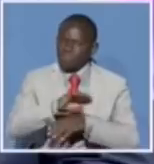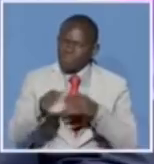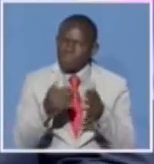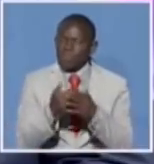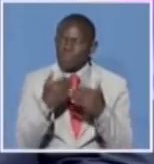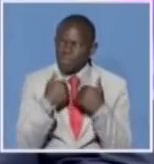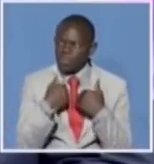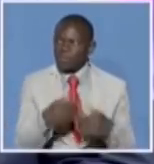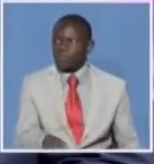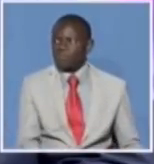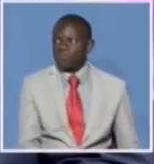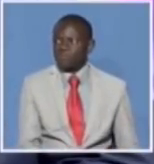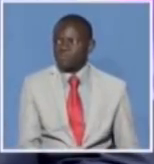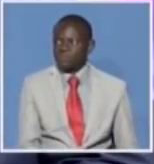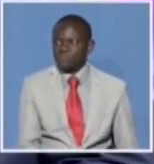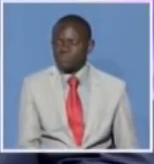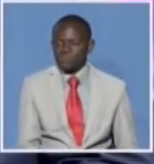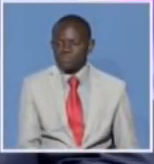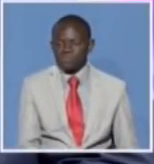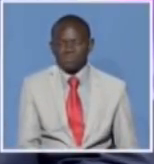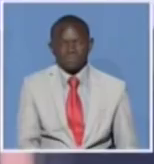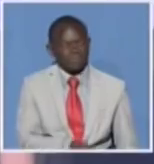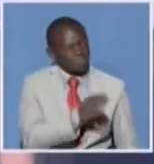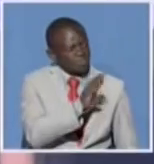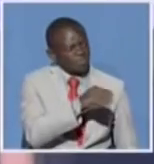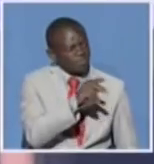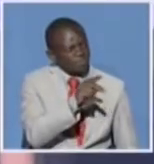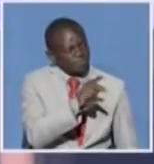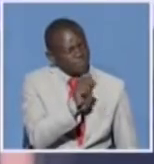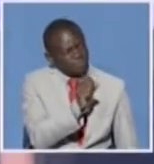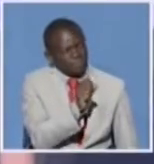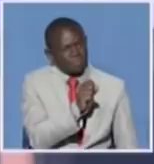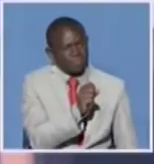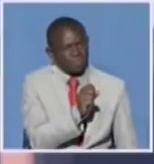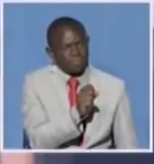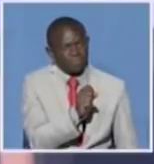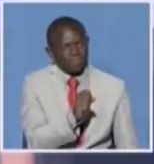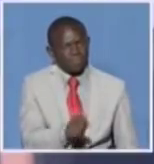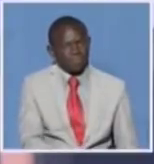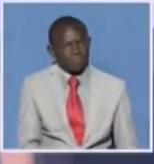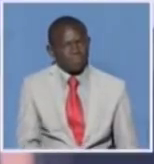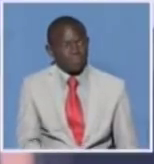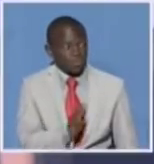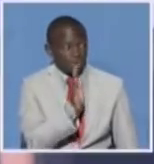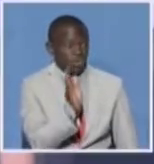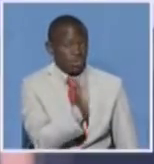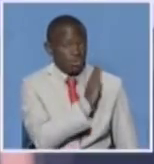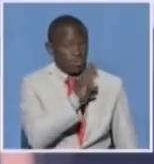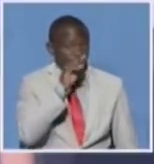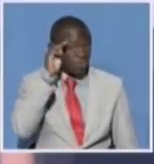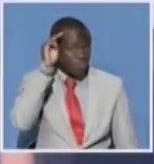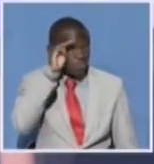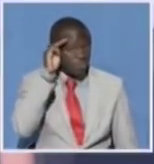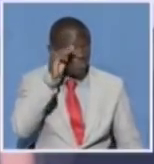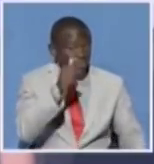now, it seems, Doc, that probably the administration part, which is ministry, is not in touch with the teachers.